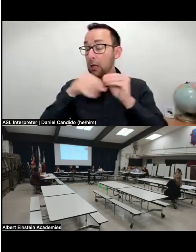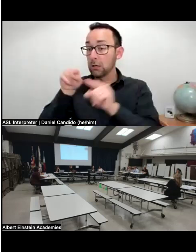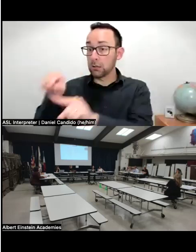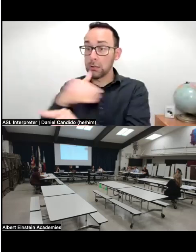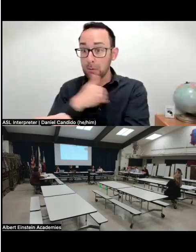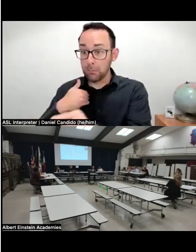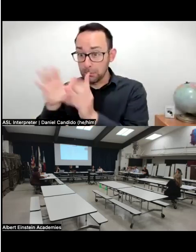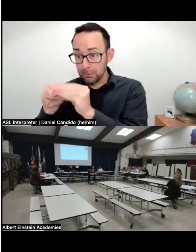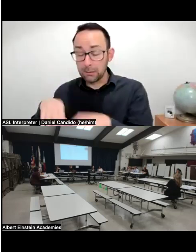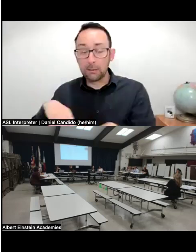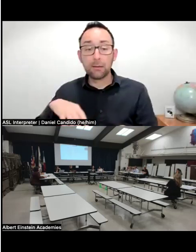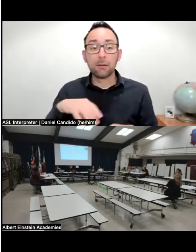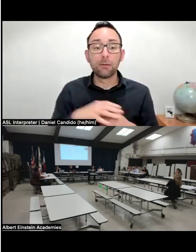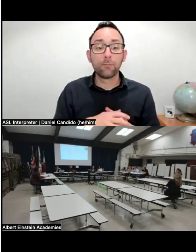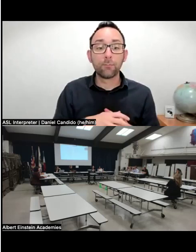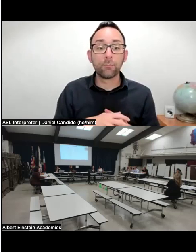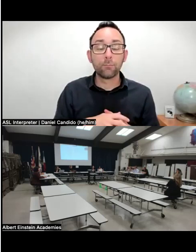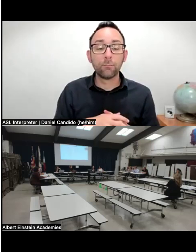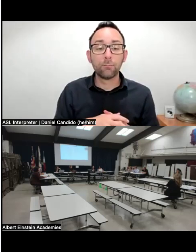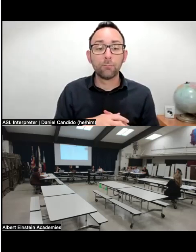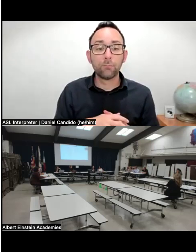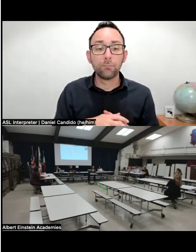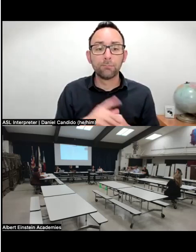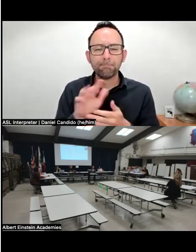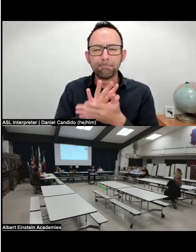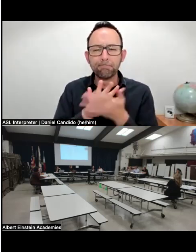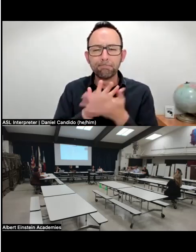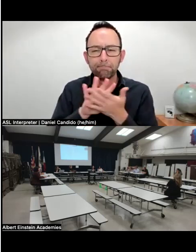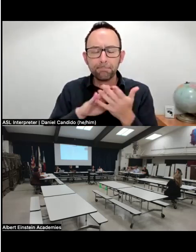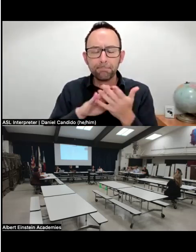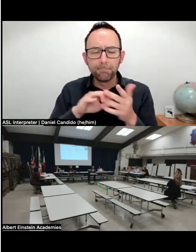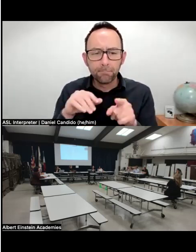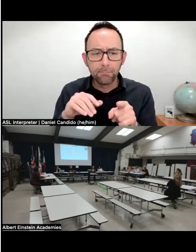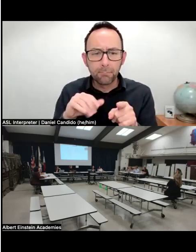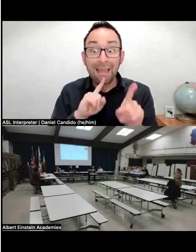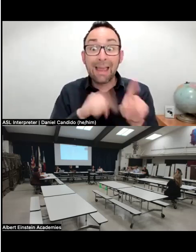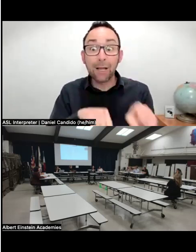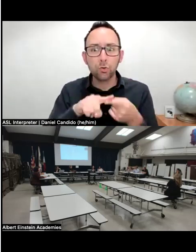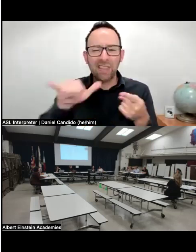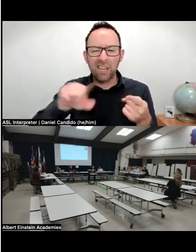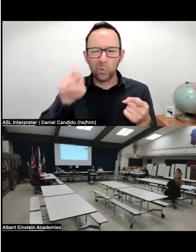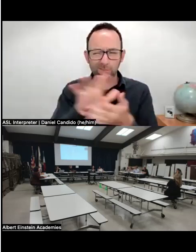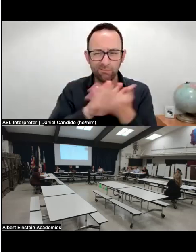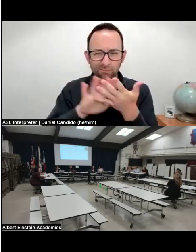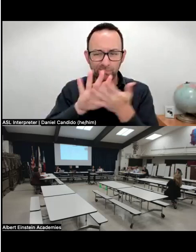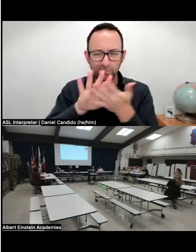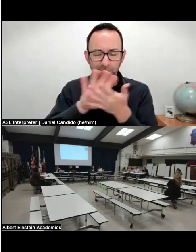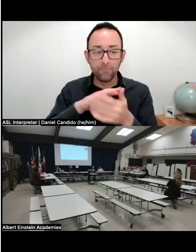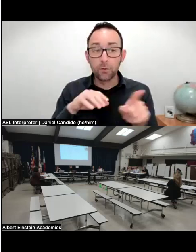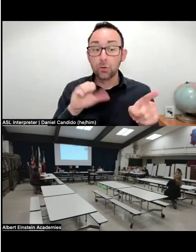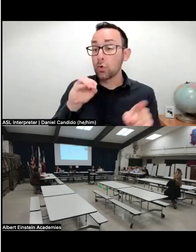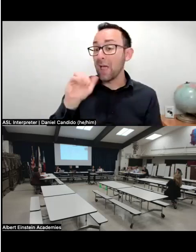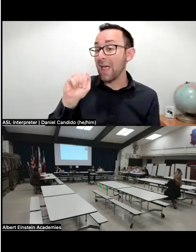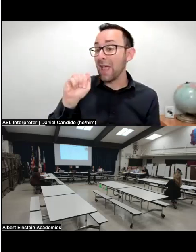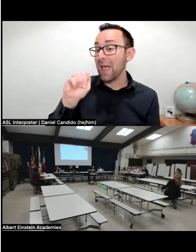Dr. Sharetta. This is Dr. Sharetta and select SSC members. Yes. So whenever it says admin meeting, that's Dr. Sharetta and select